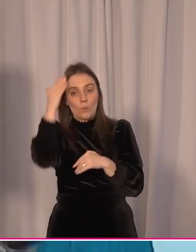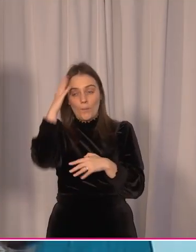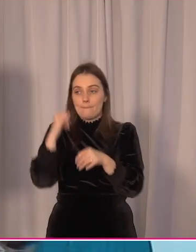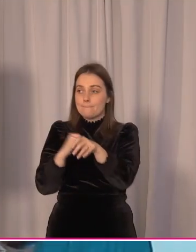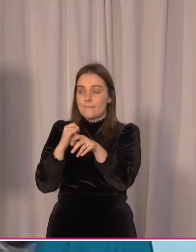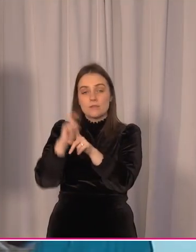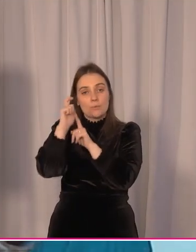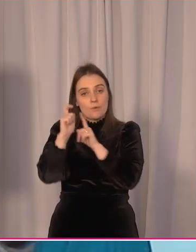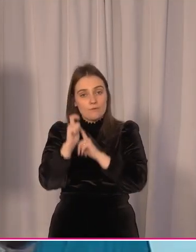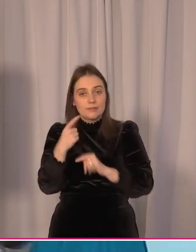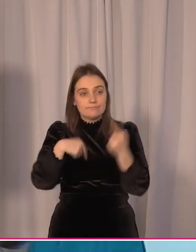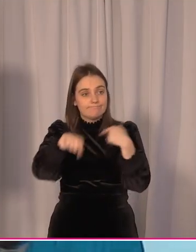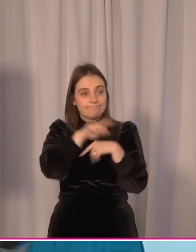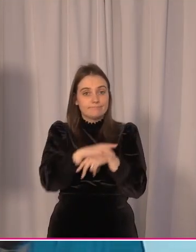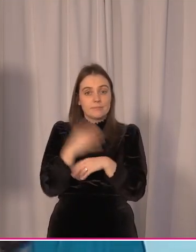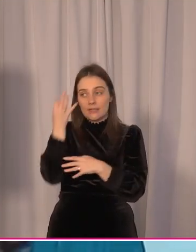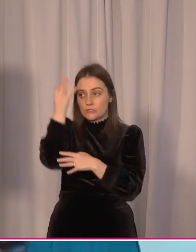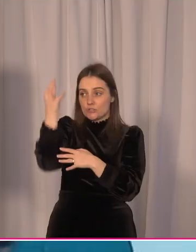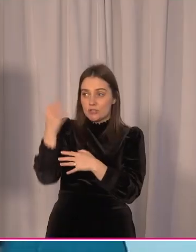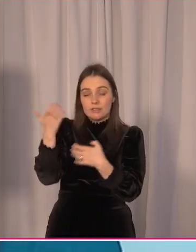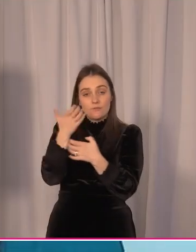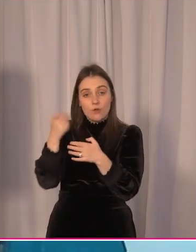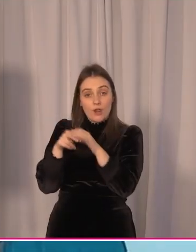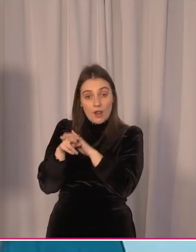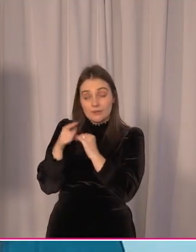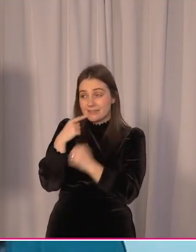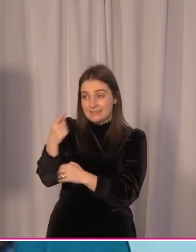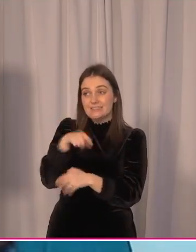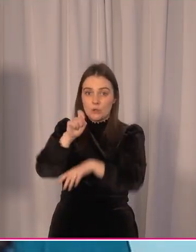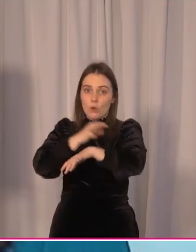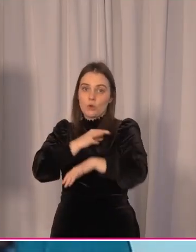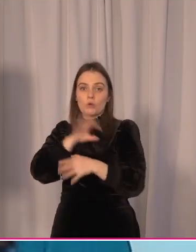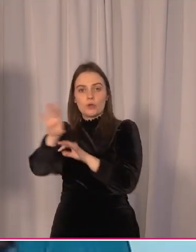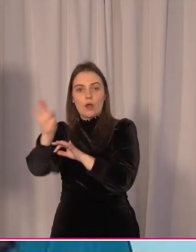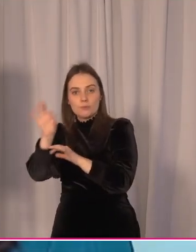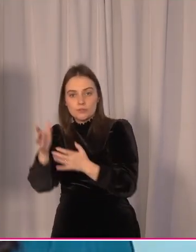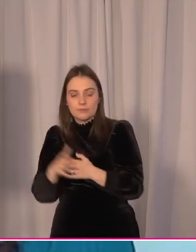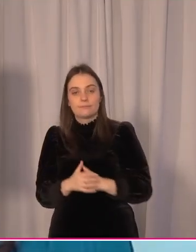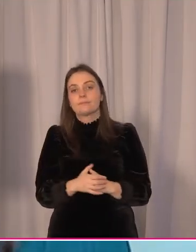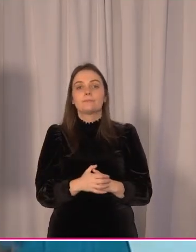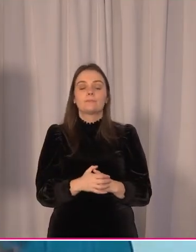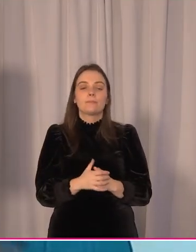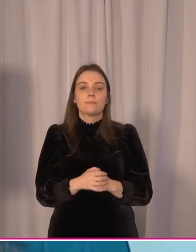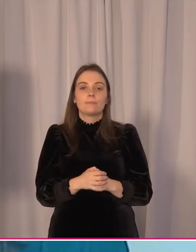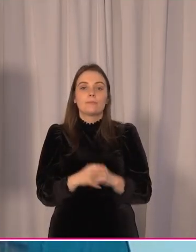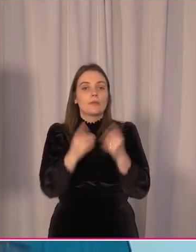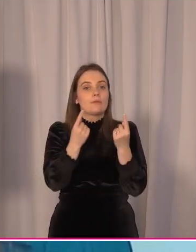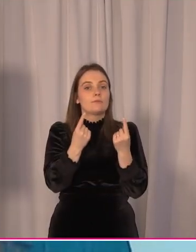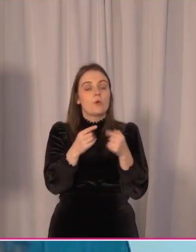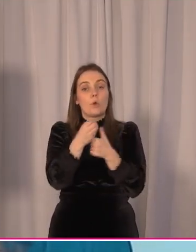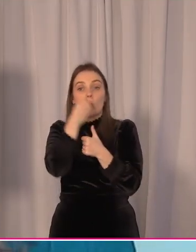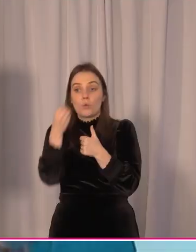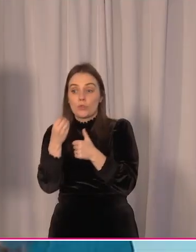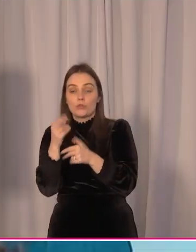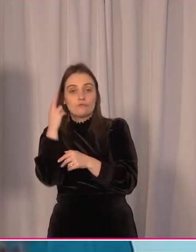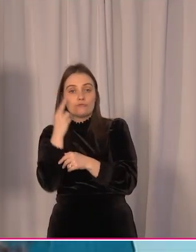professionals also suggesting to carers that as a best option. Finally, another reason that